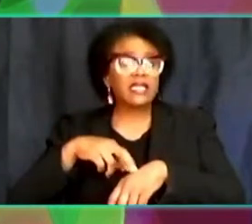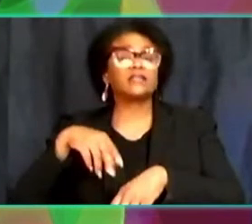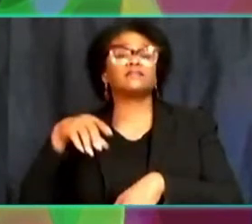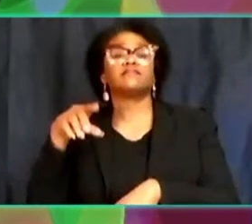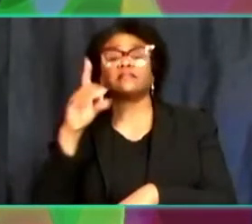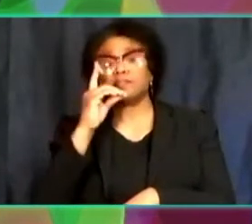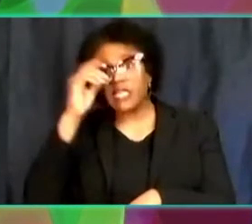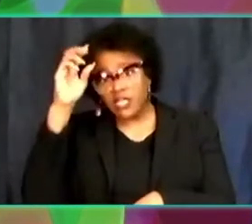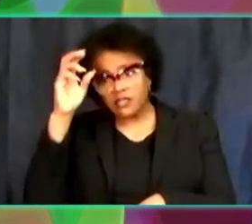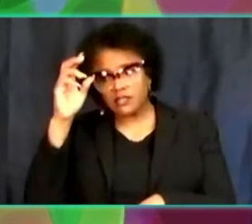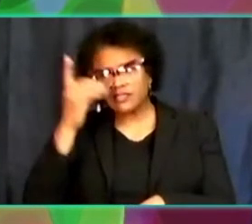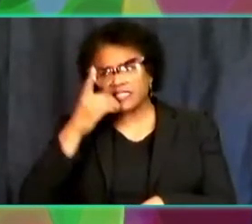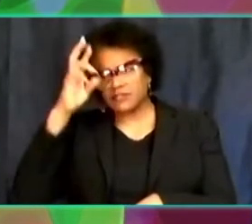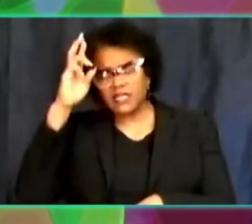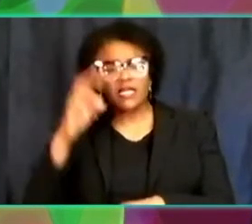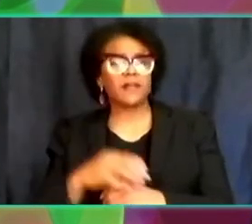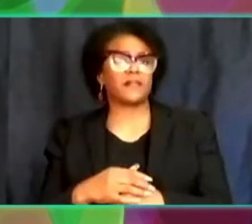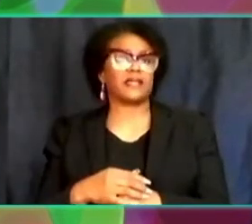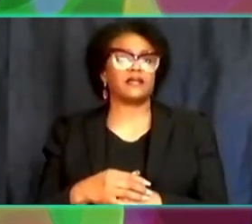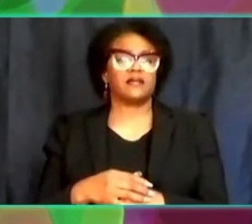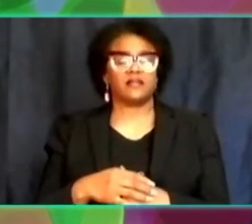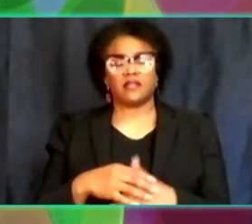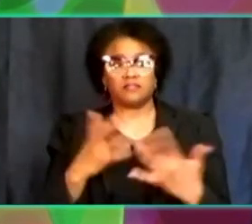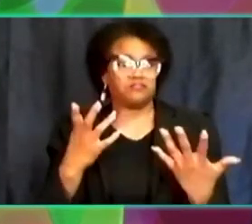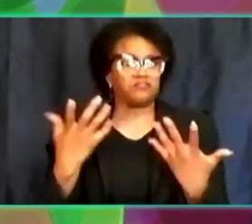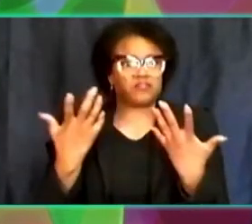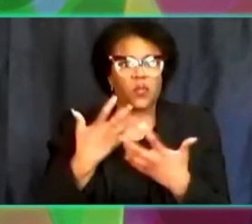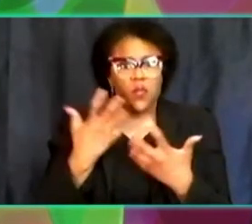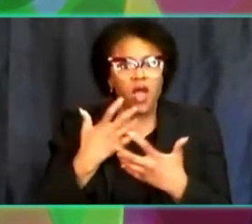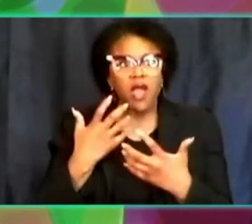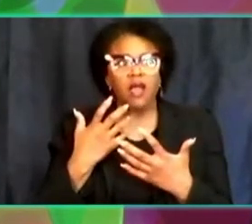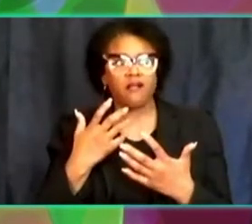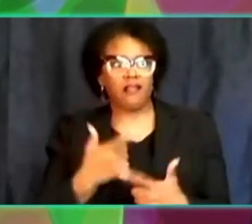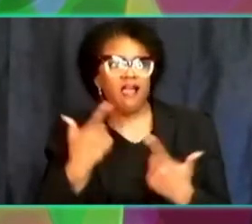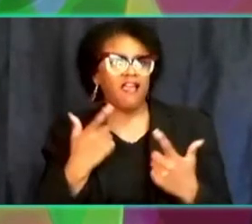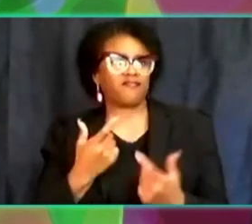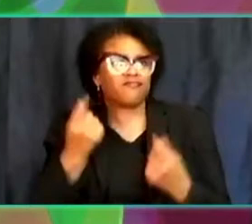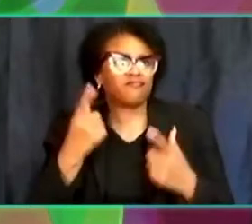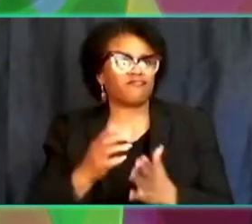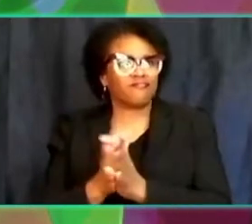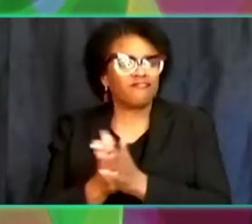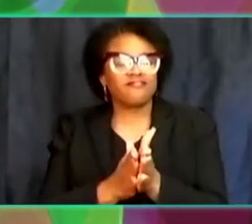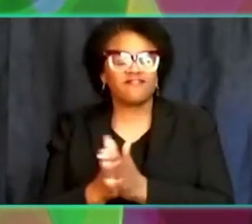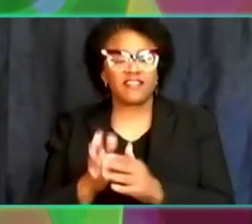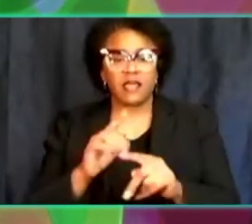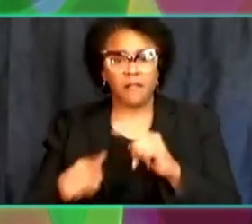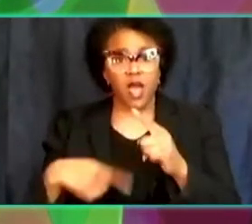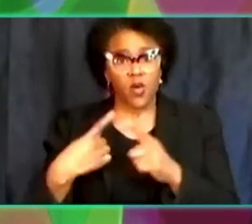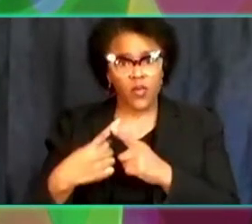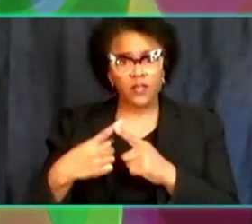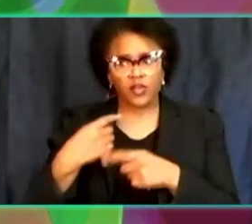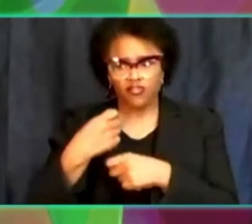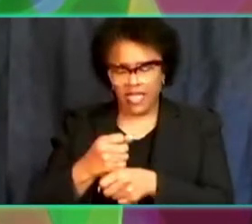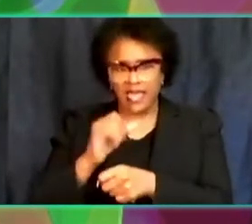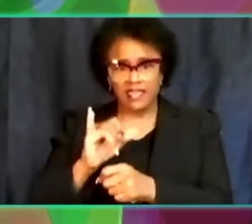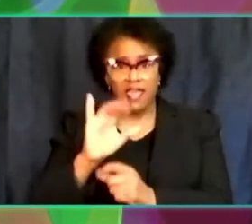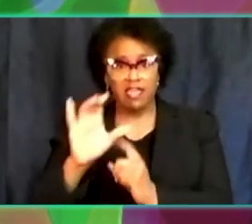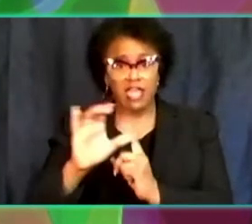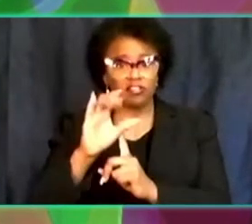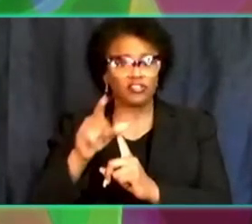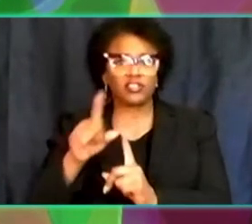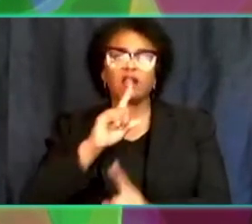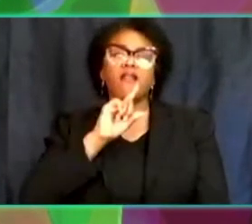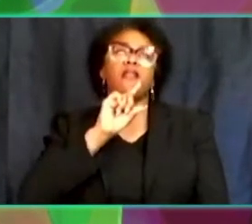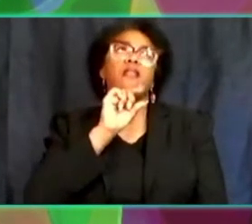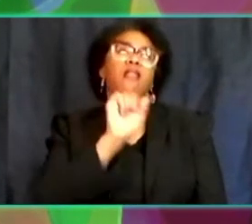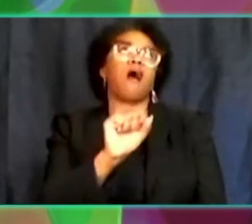slice of life. I'm like, sign me up. But when creating that character, who is a sneakerhead, oh, I